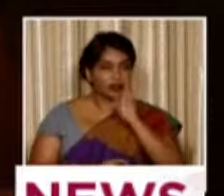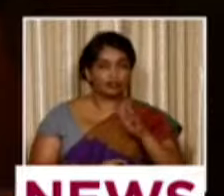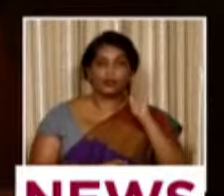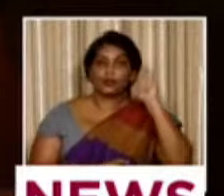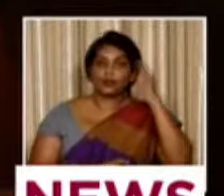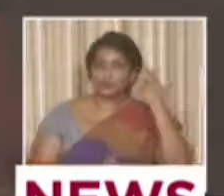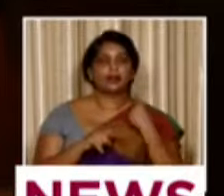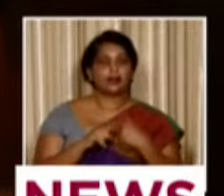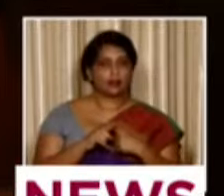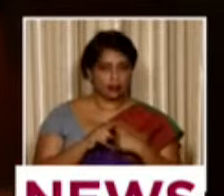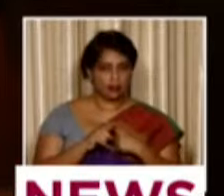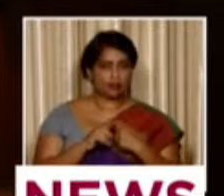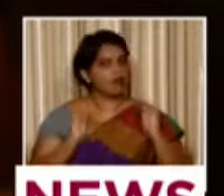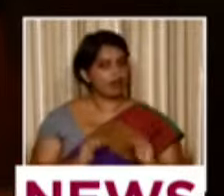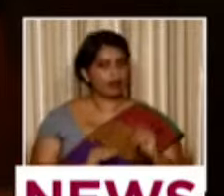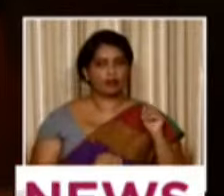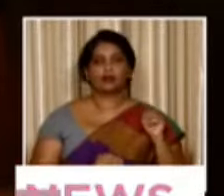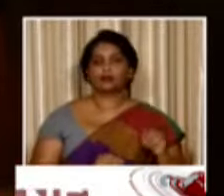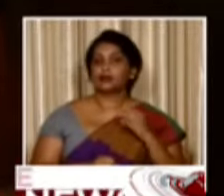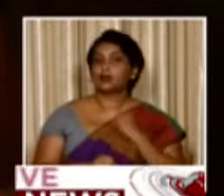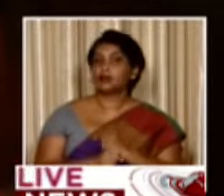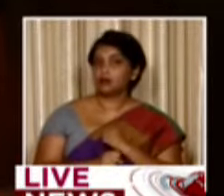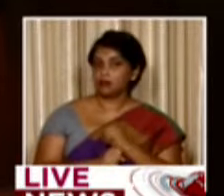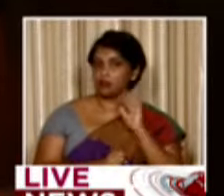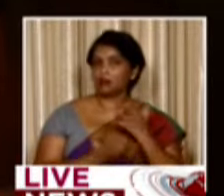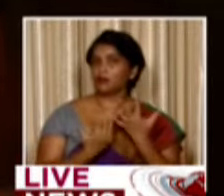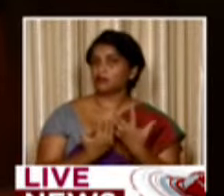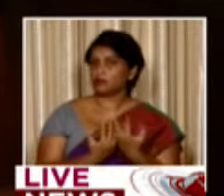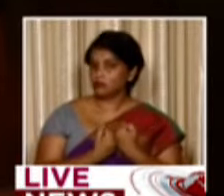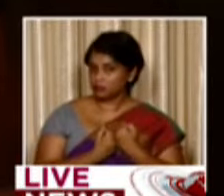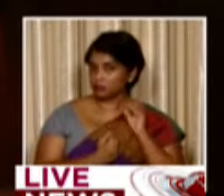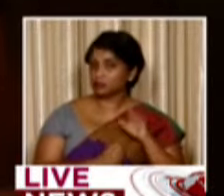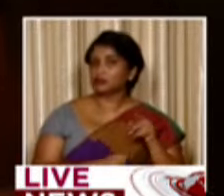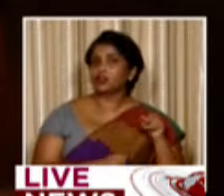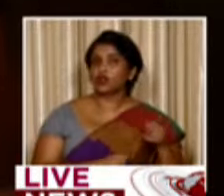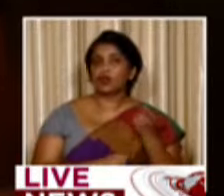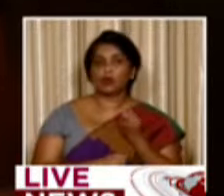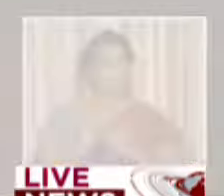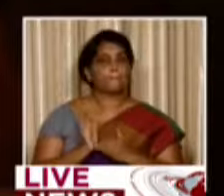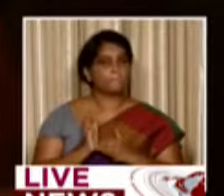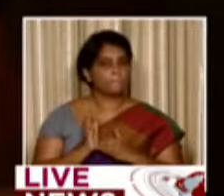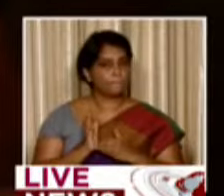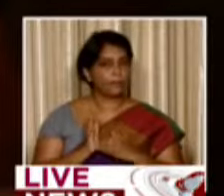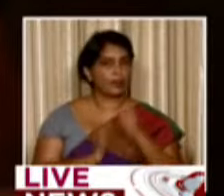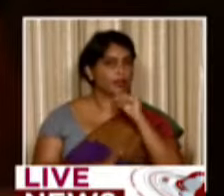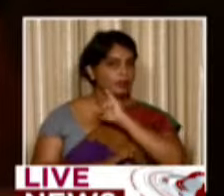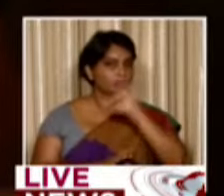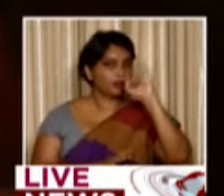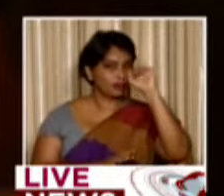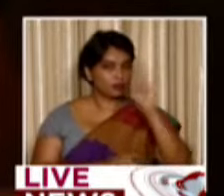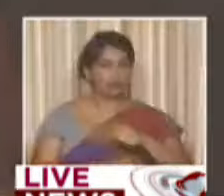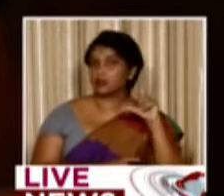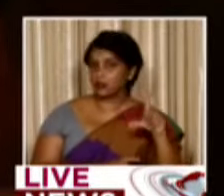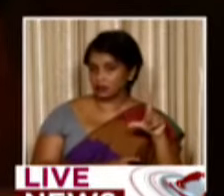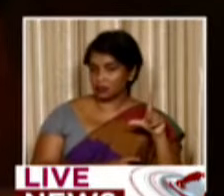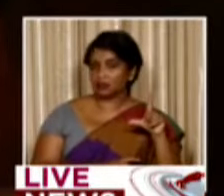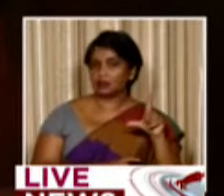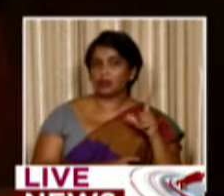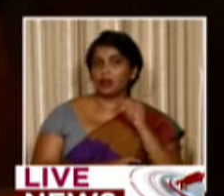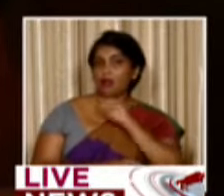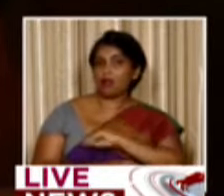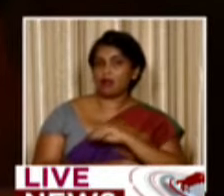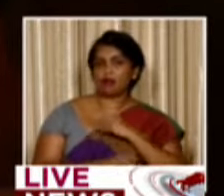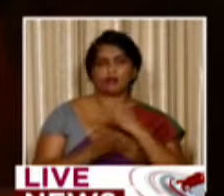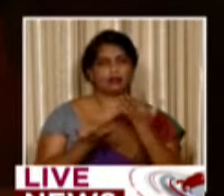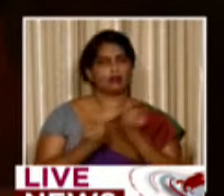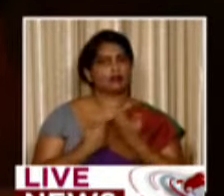Opposition leader Sajid Premadasa said that the government has lost an income of 16.7 billion rupees by the government's decision to